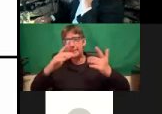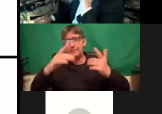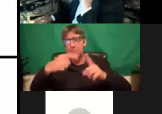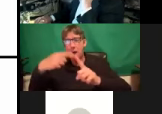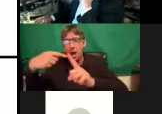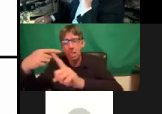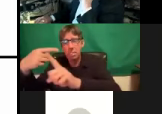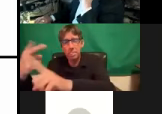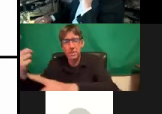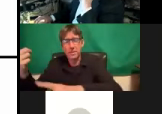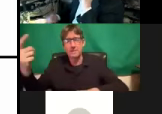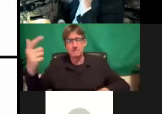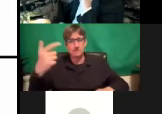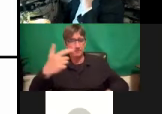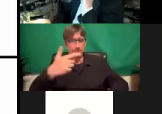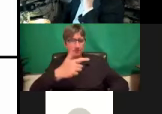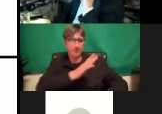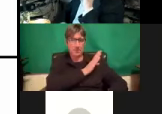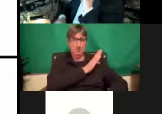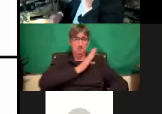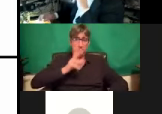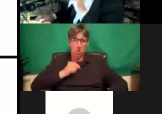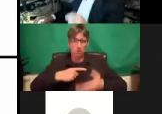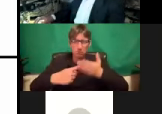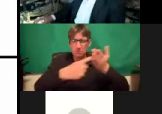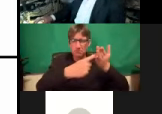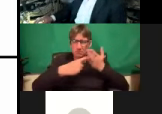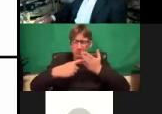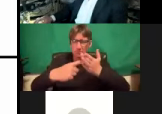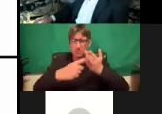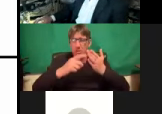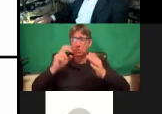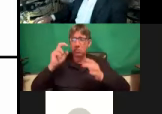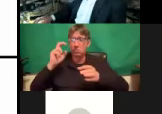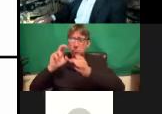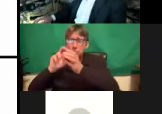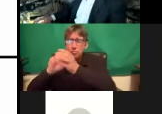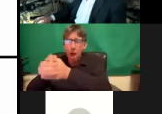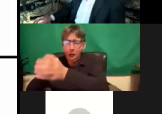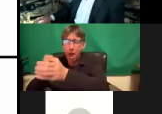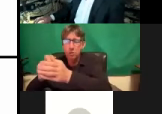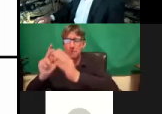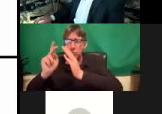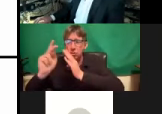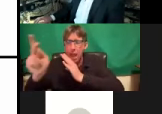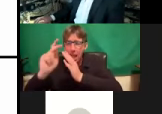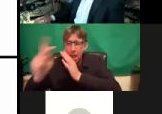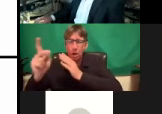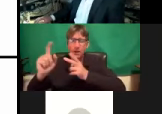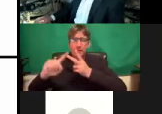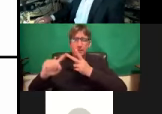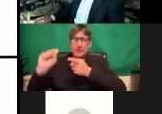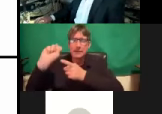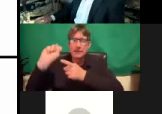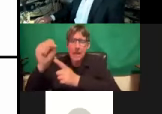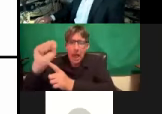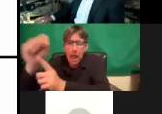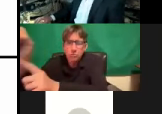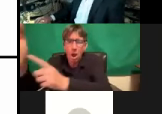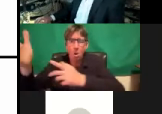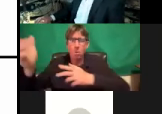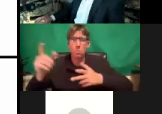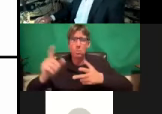conversation with the board about what are our ridership projections, what are potential scenarios, what could rebuilding service look like, and